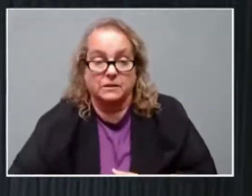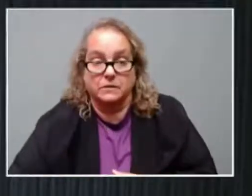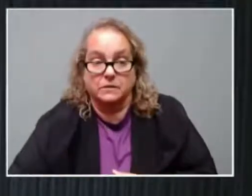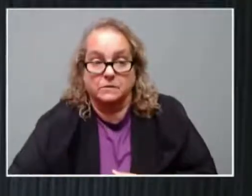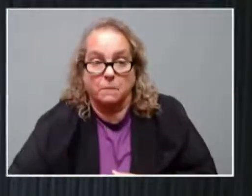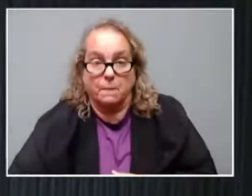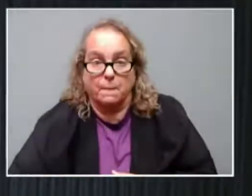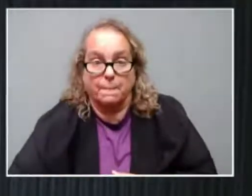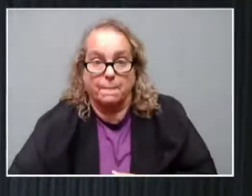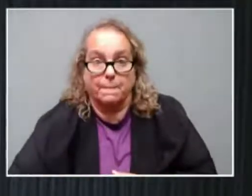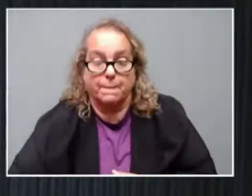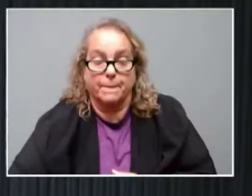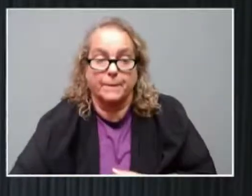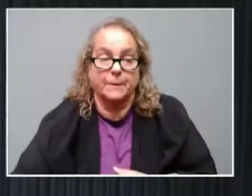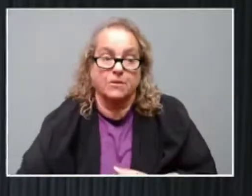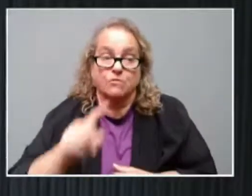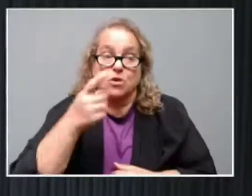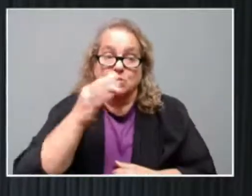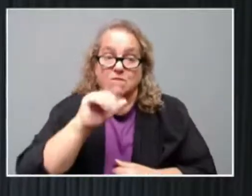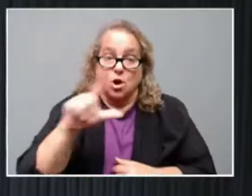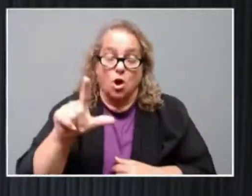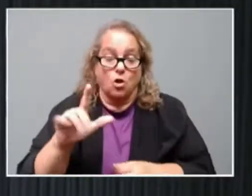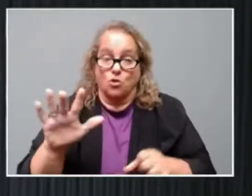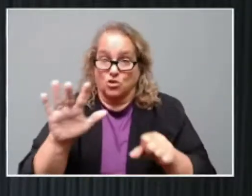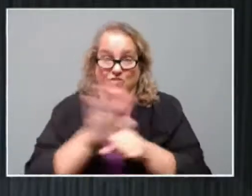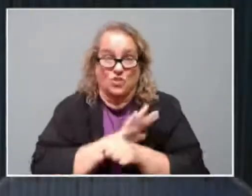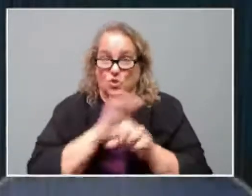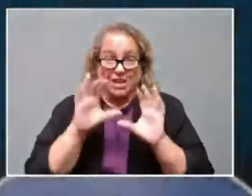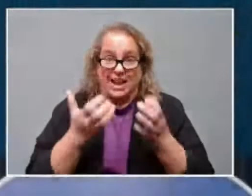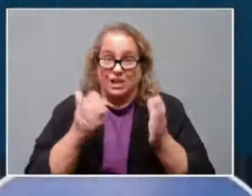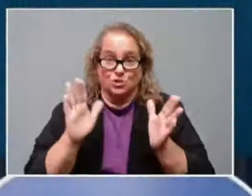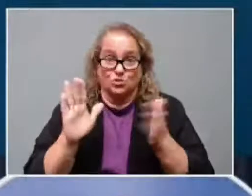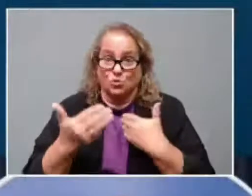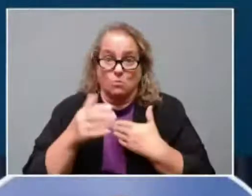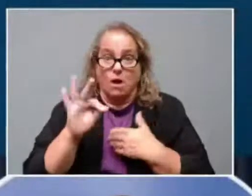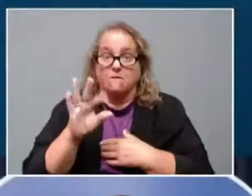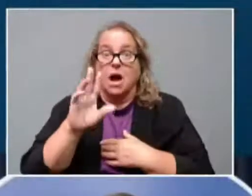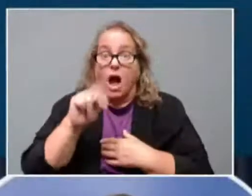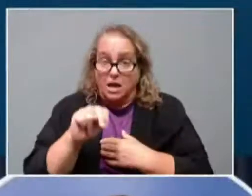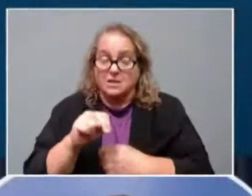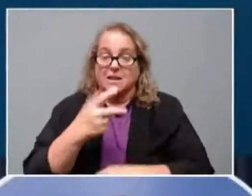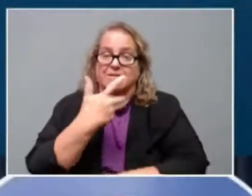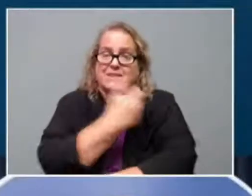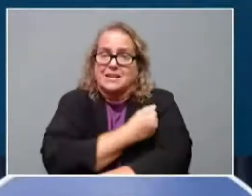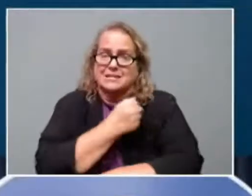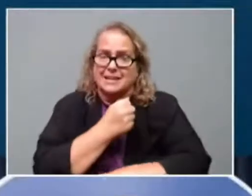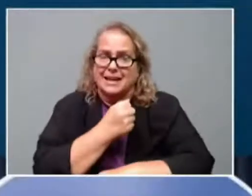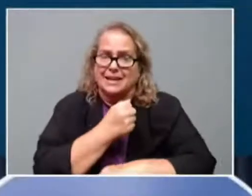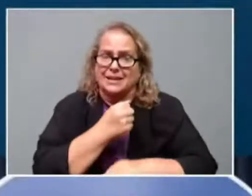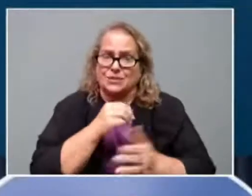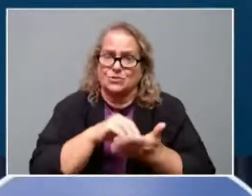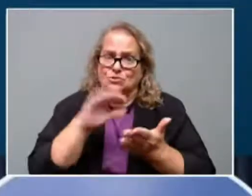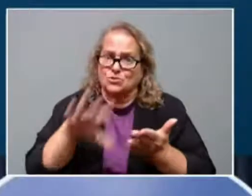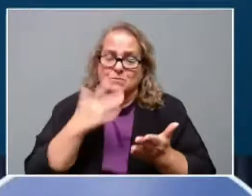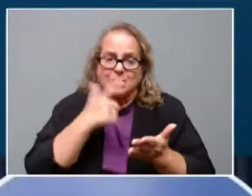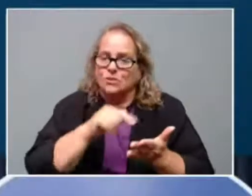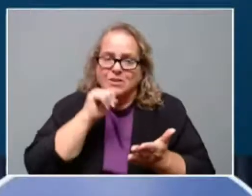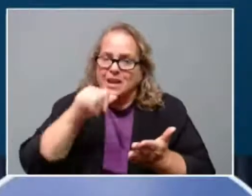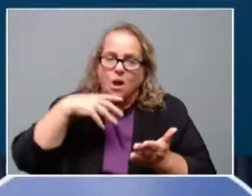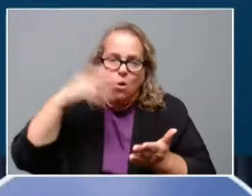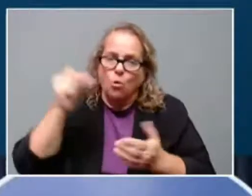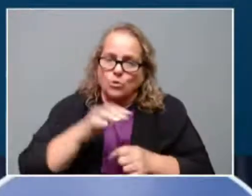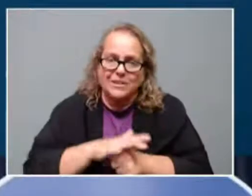all, there are entire classrooms of fully unvaccinated individuals because they're not old enough. My daughter